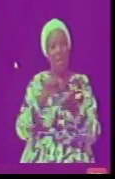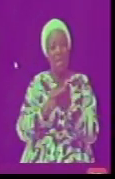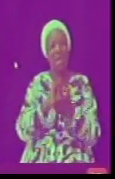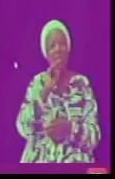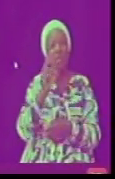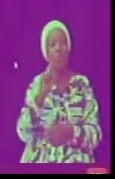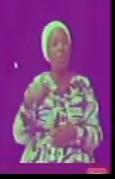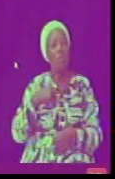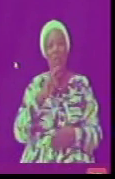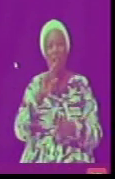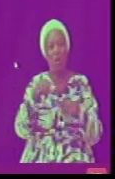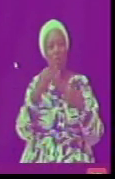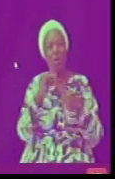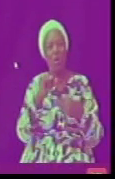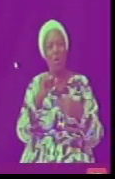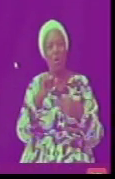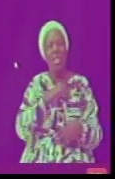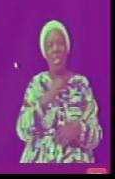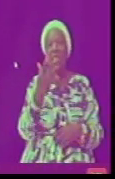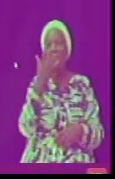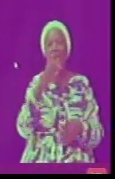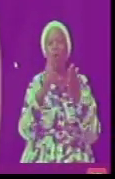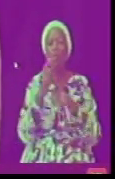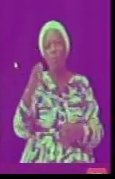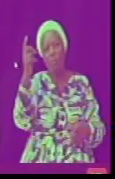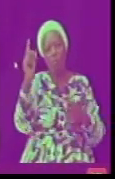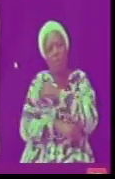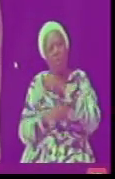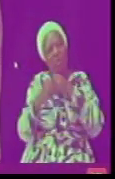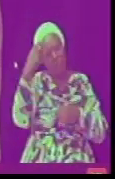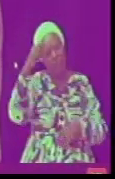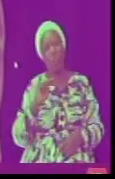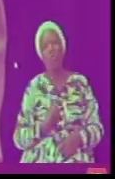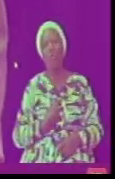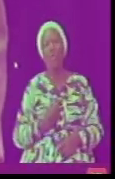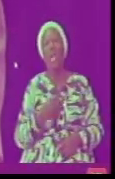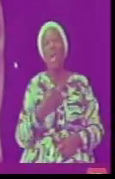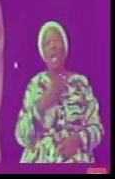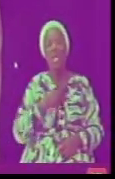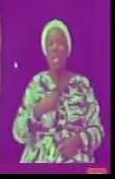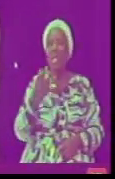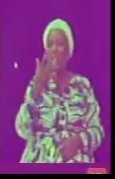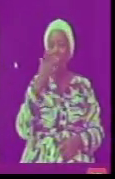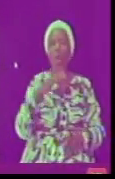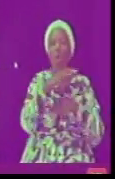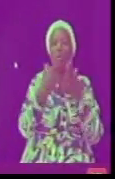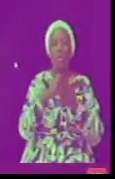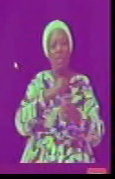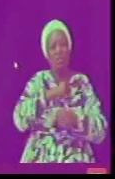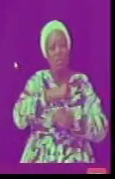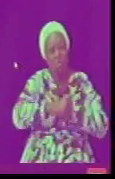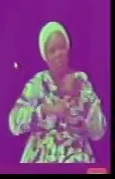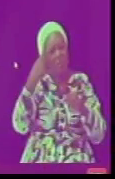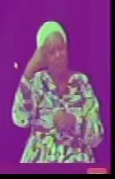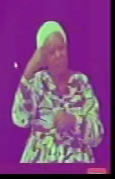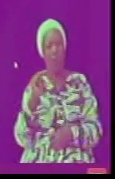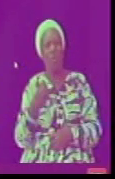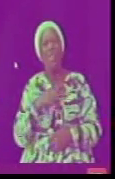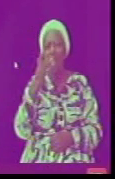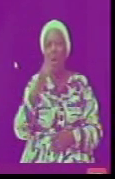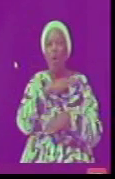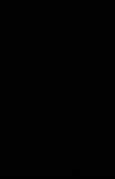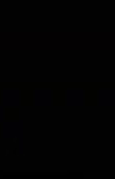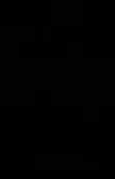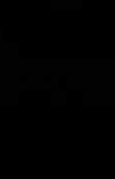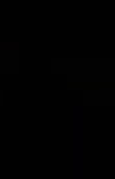was, that's where we're going. He tasted all the punishment for us. He tasted